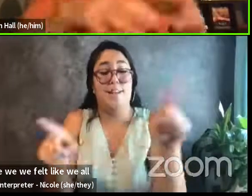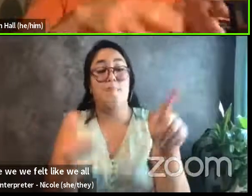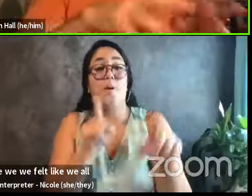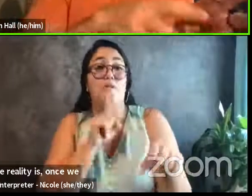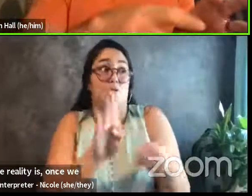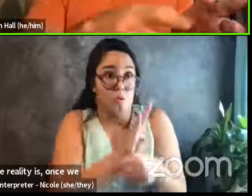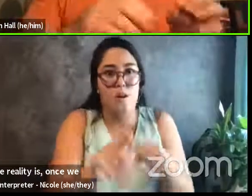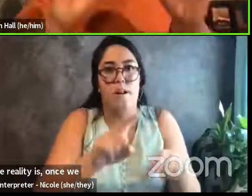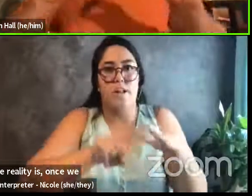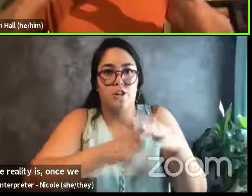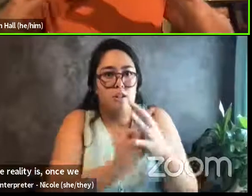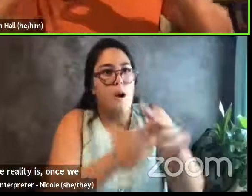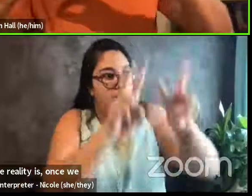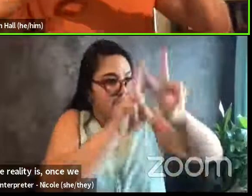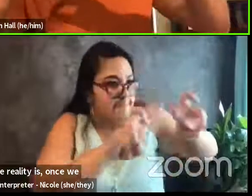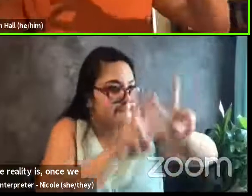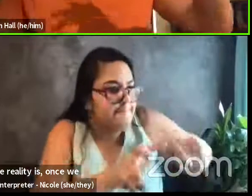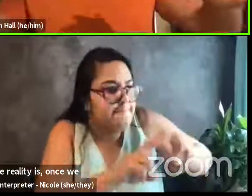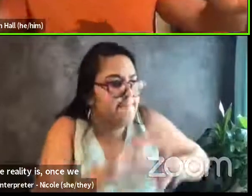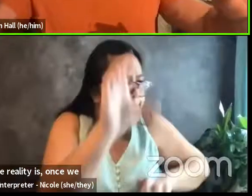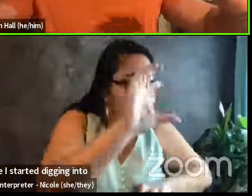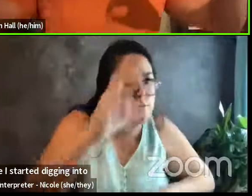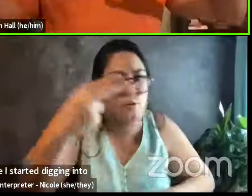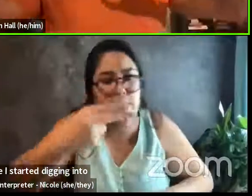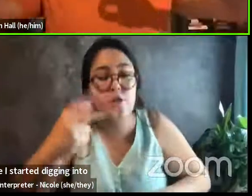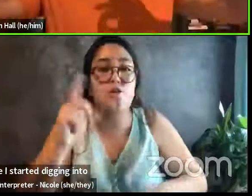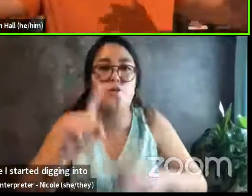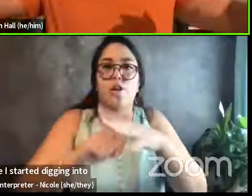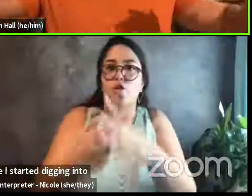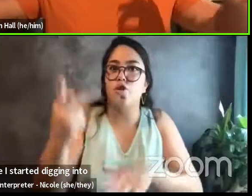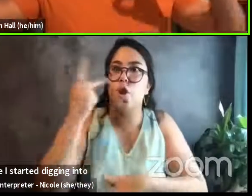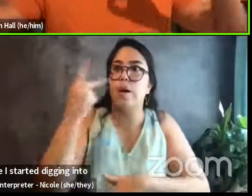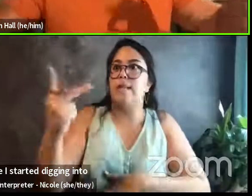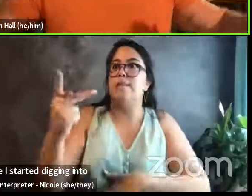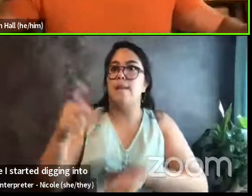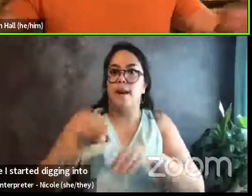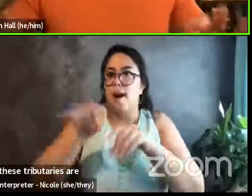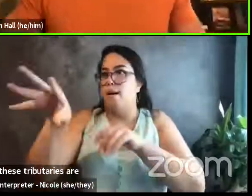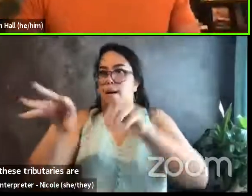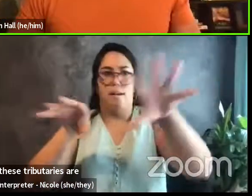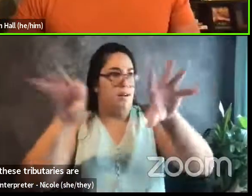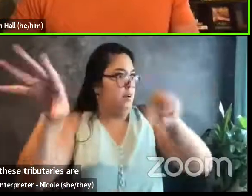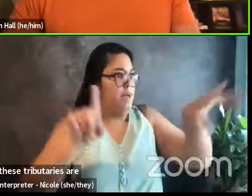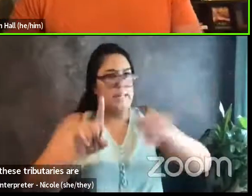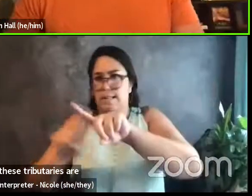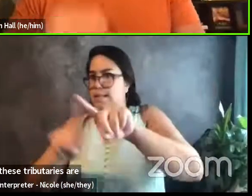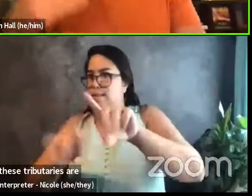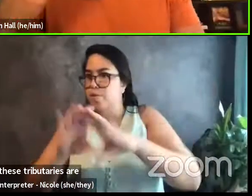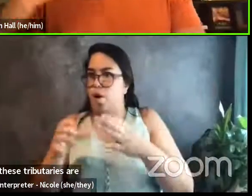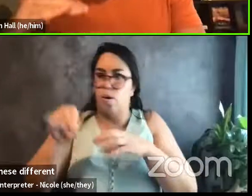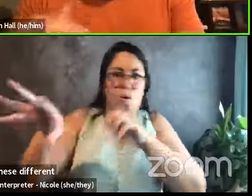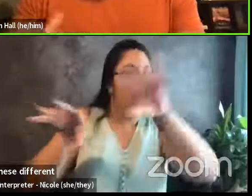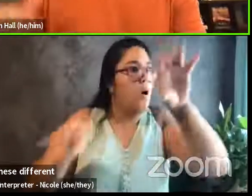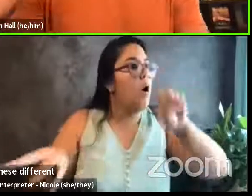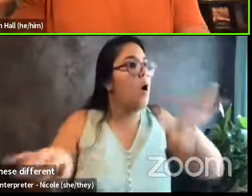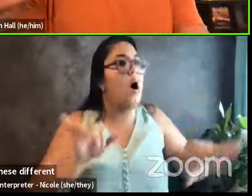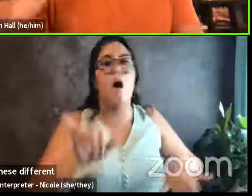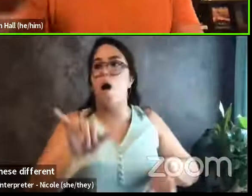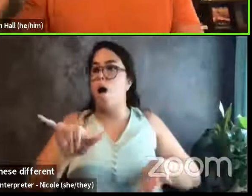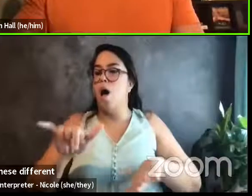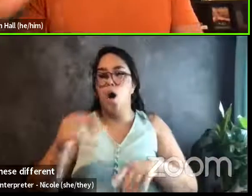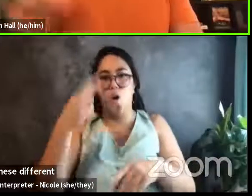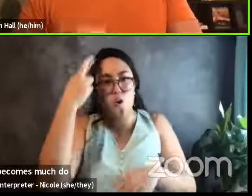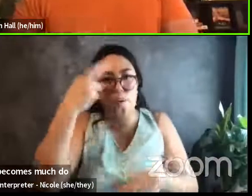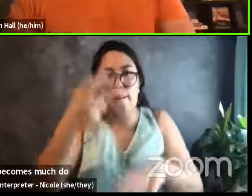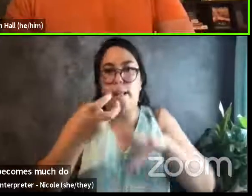you know, once I started digging into this history, you start seeing these tributaries that kind of go off in all these different directions and that, that it actually becomes much deeper and